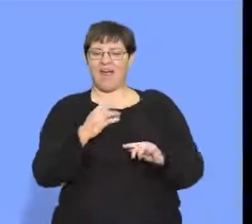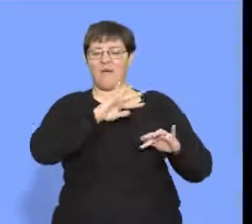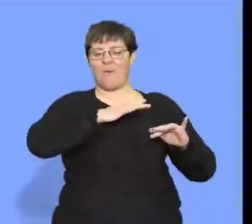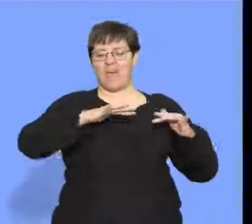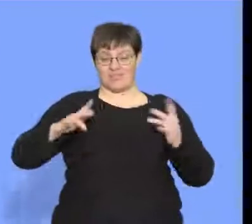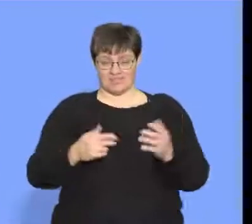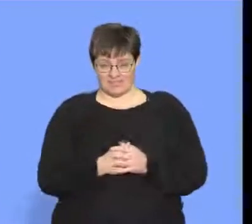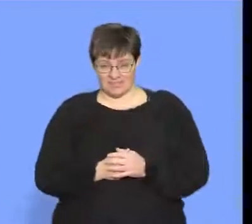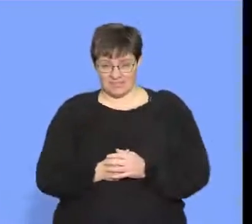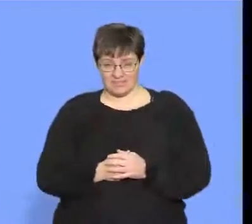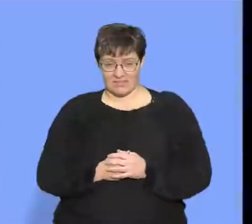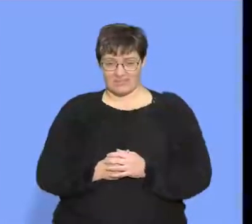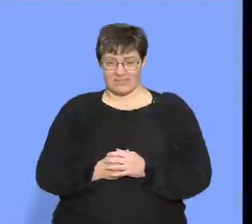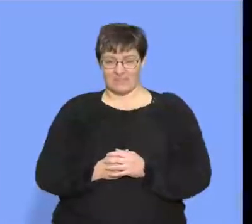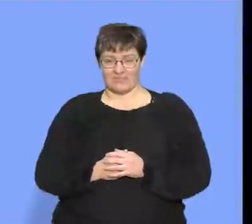waves.